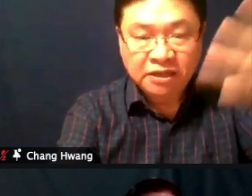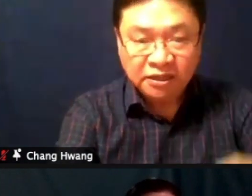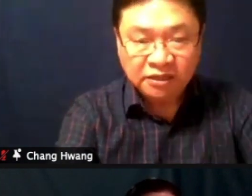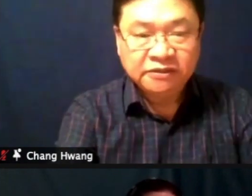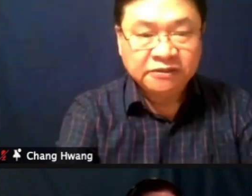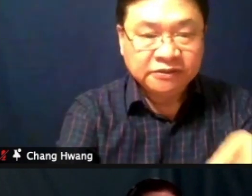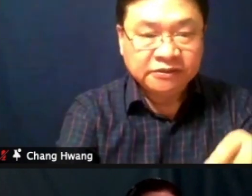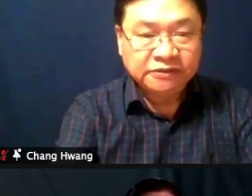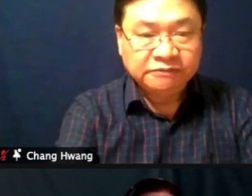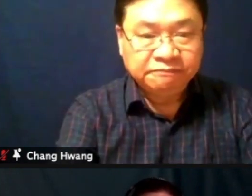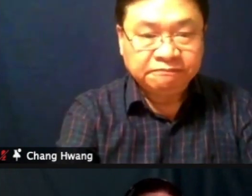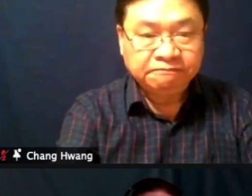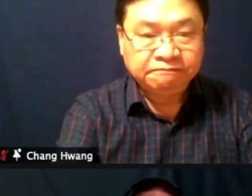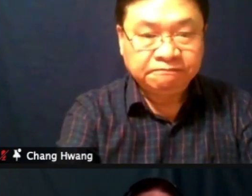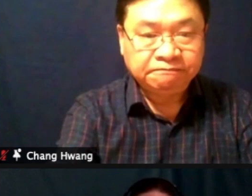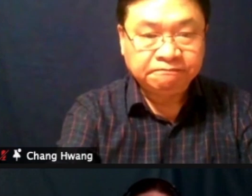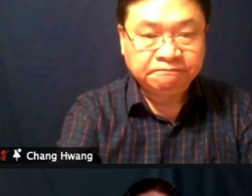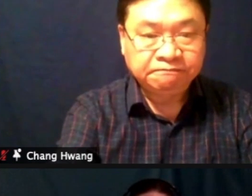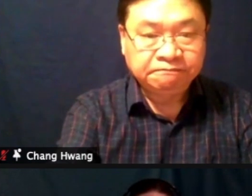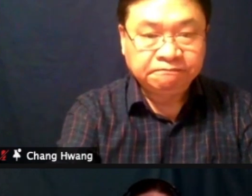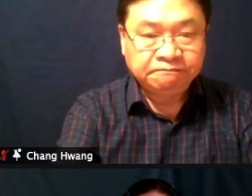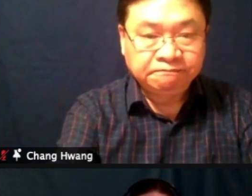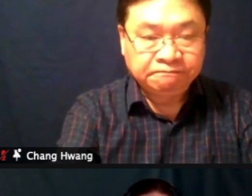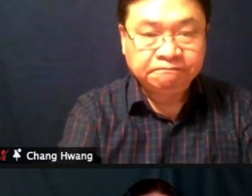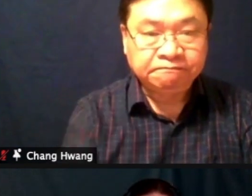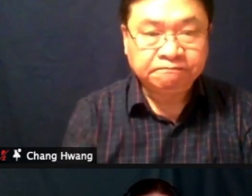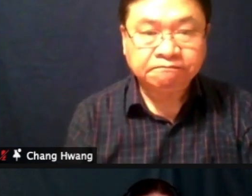similar to the spoken language phoneme.